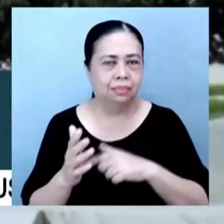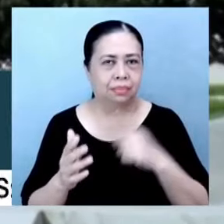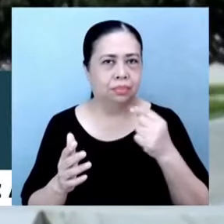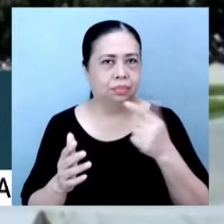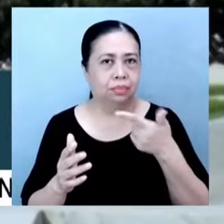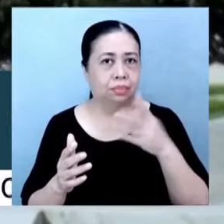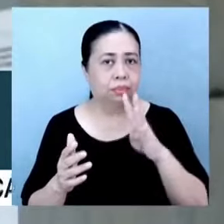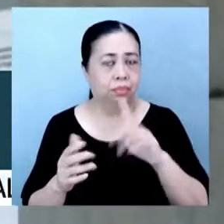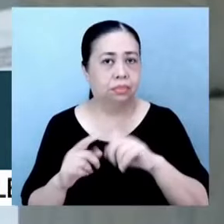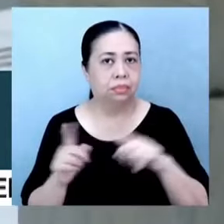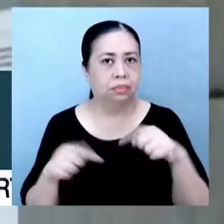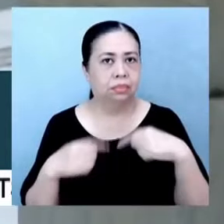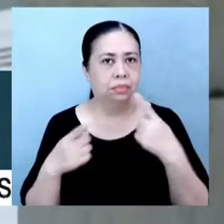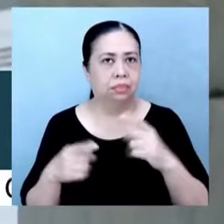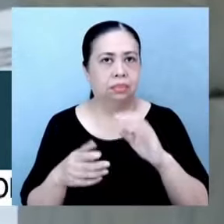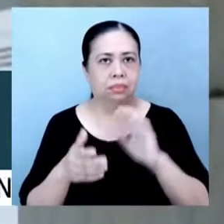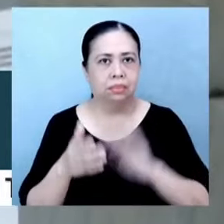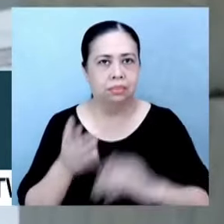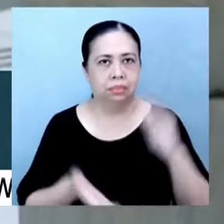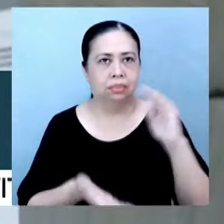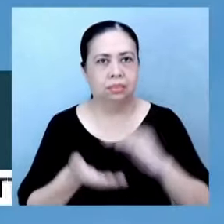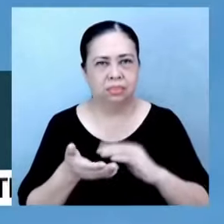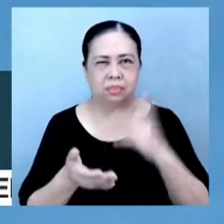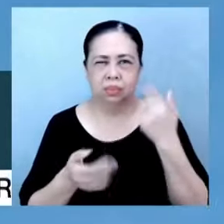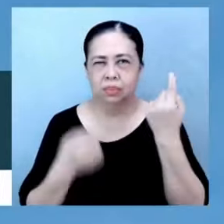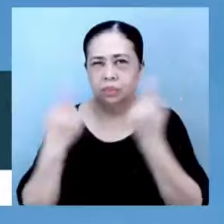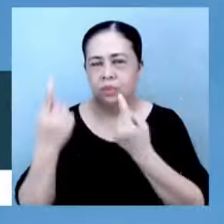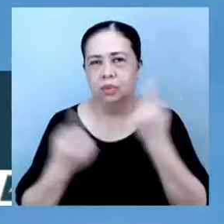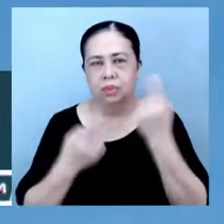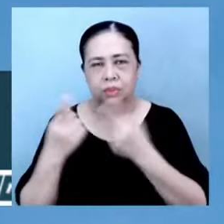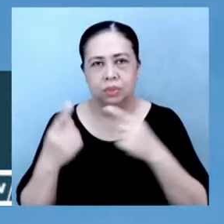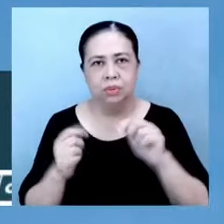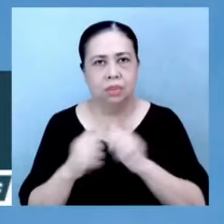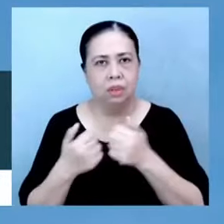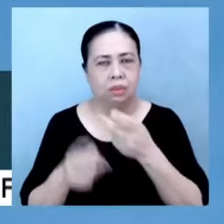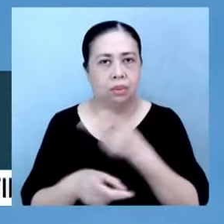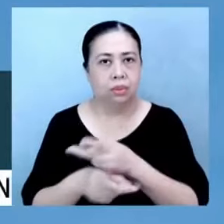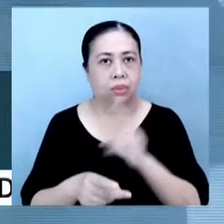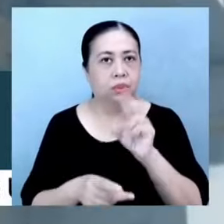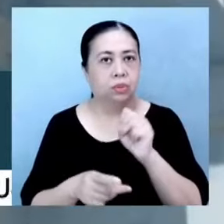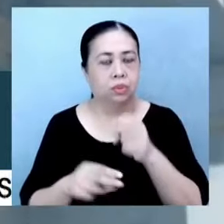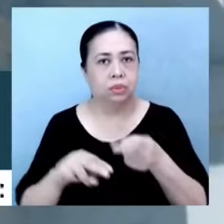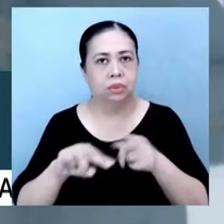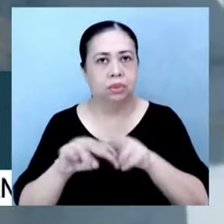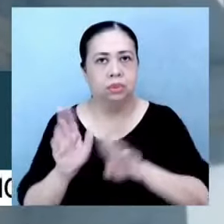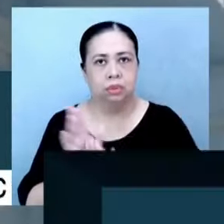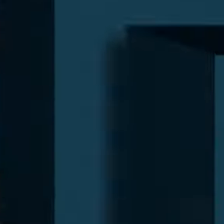it has since been reduced amid rising concerns on how to keep U.S. inflation in check.